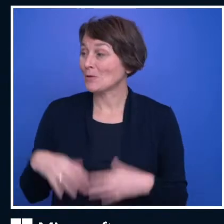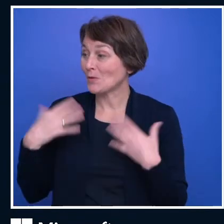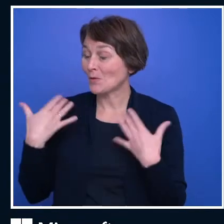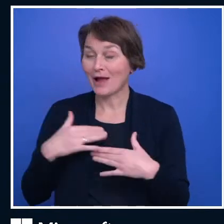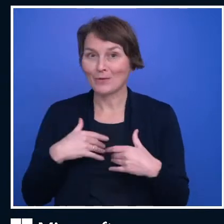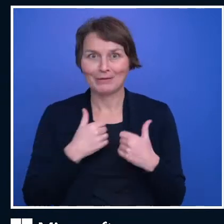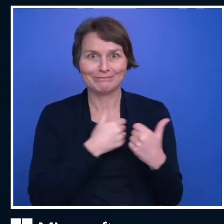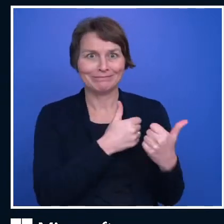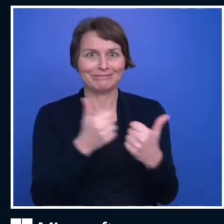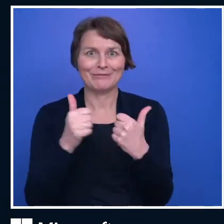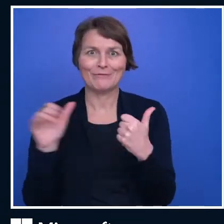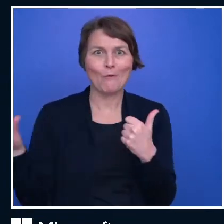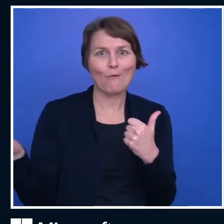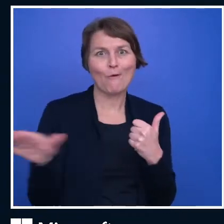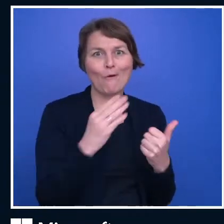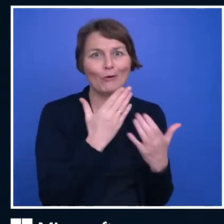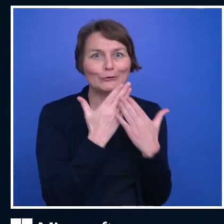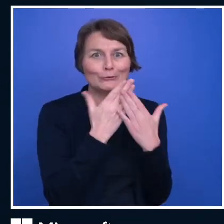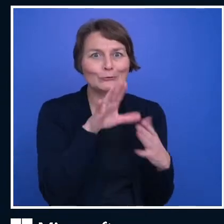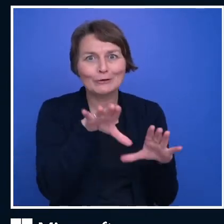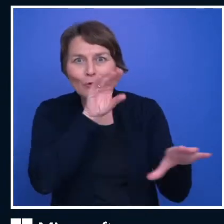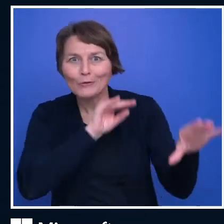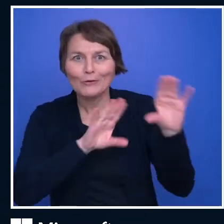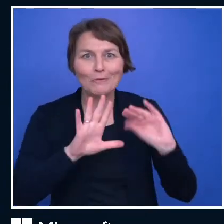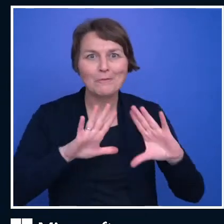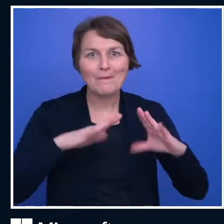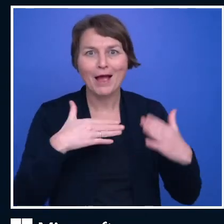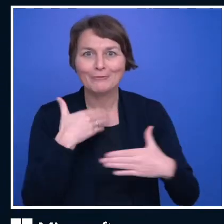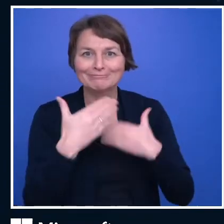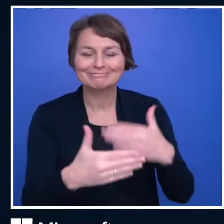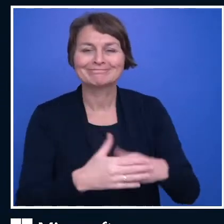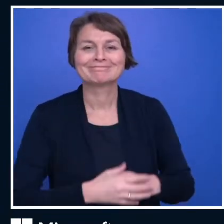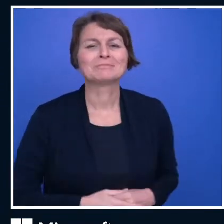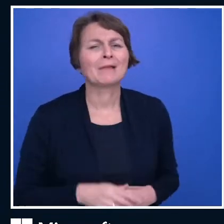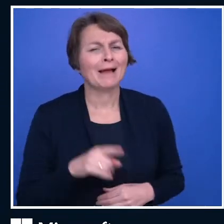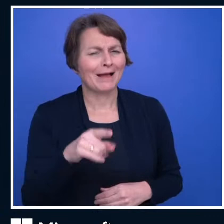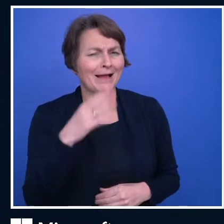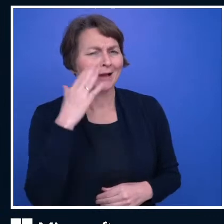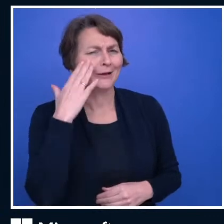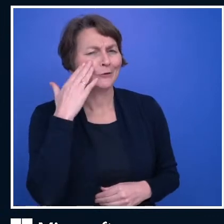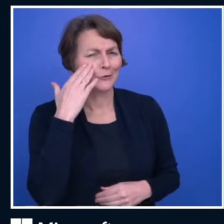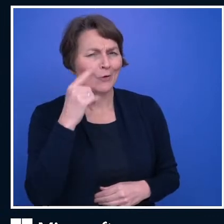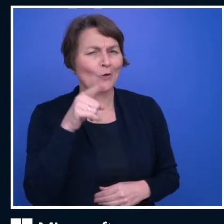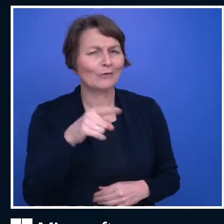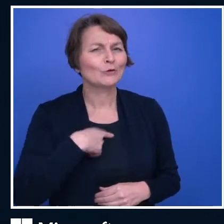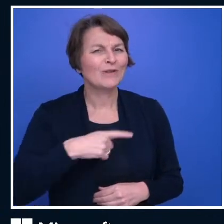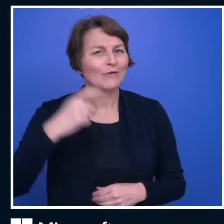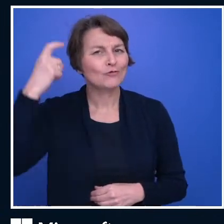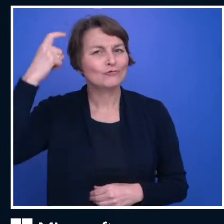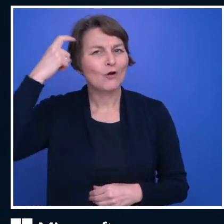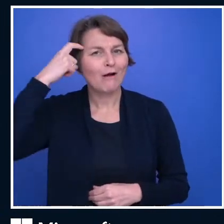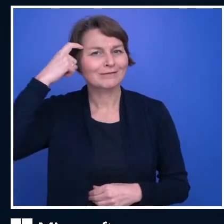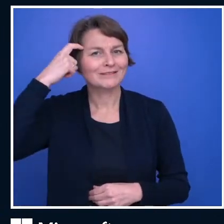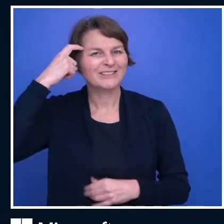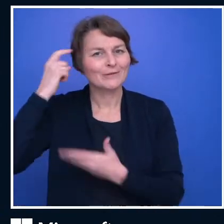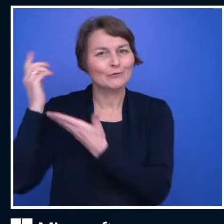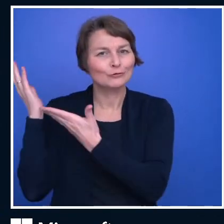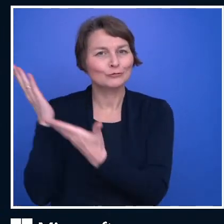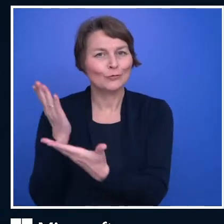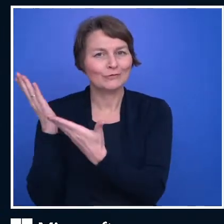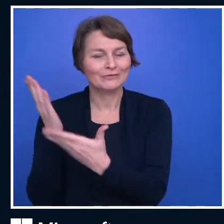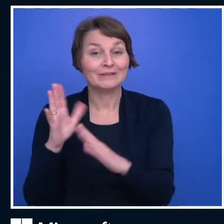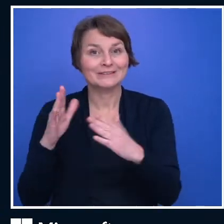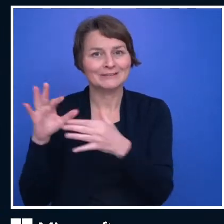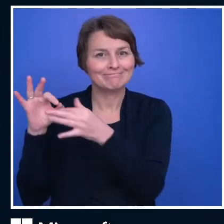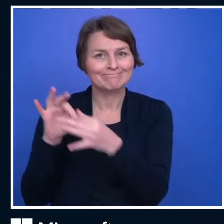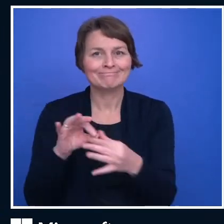and people in academia in the audience. And I know you're going to be using the Azure Cognitive Services. So yeah, feel free to take it